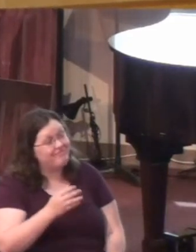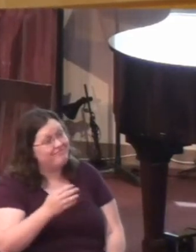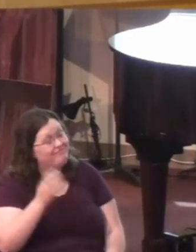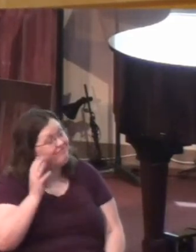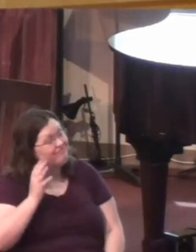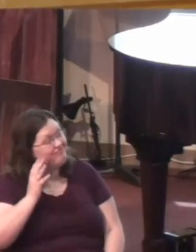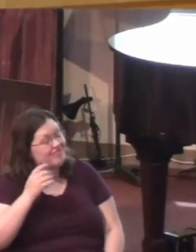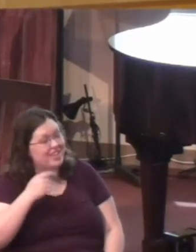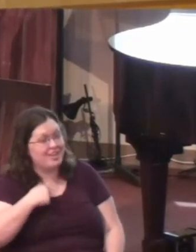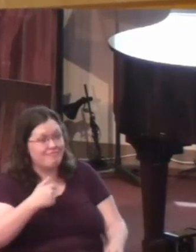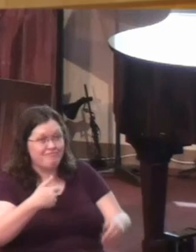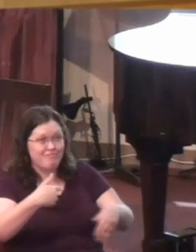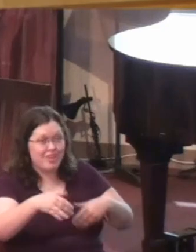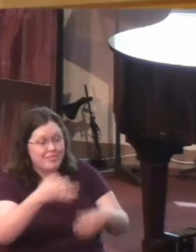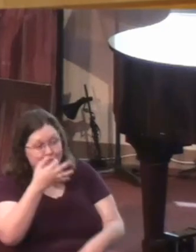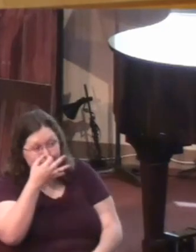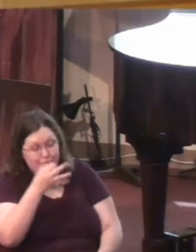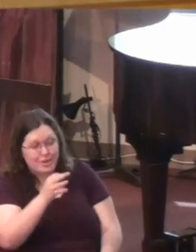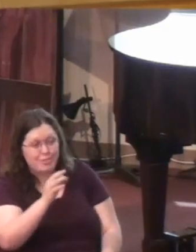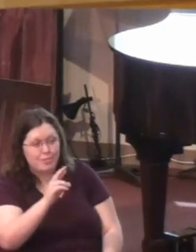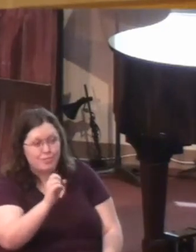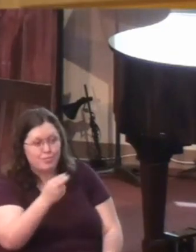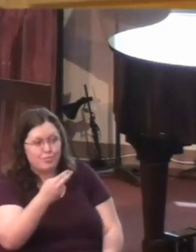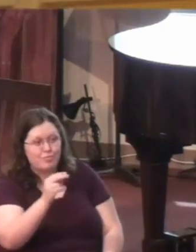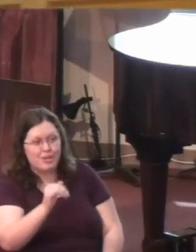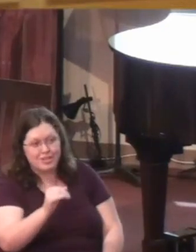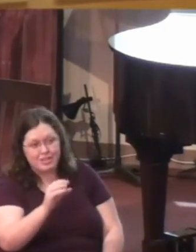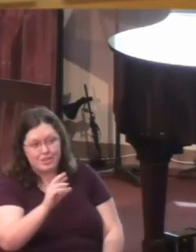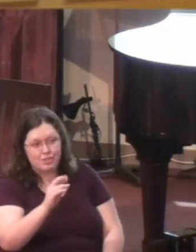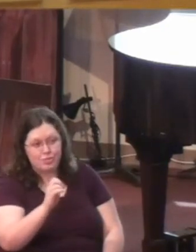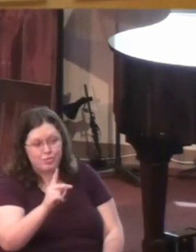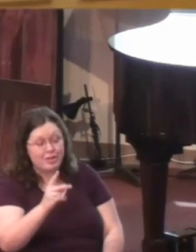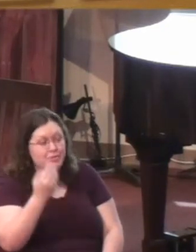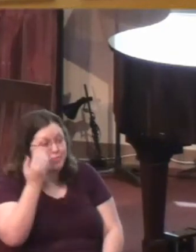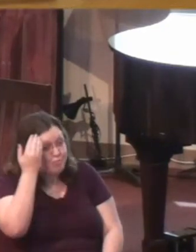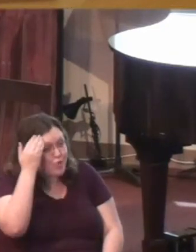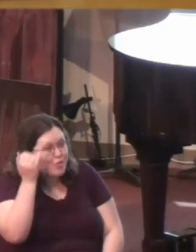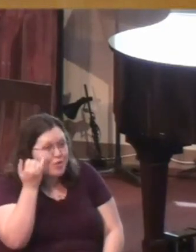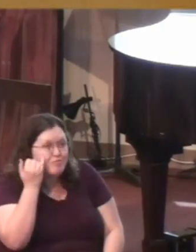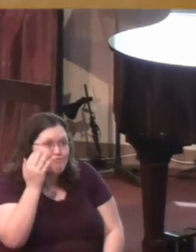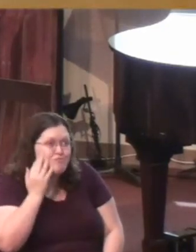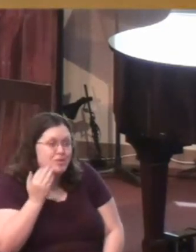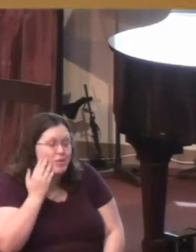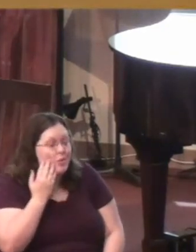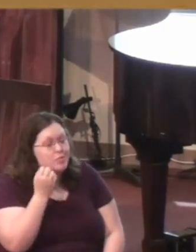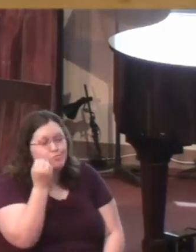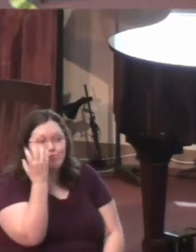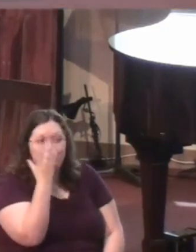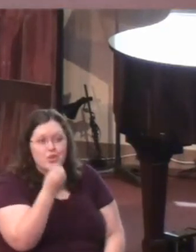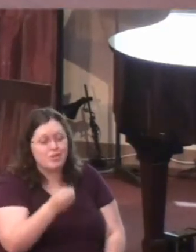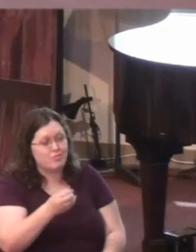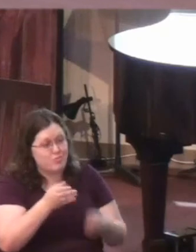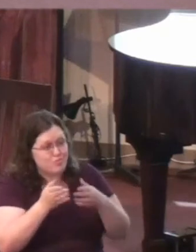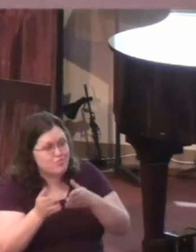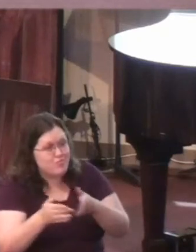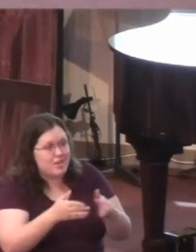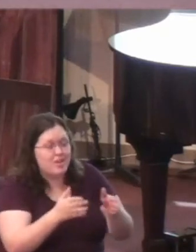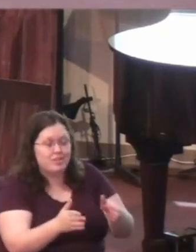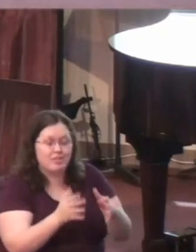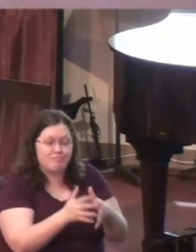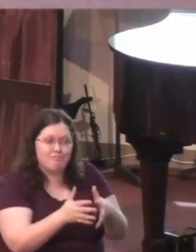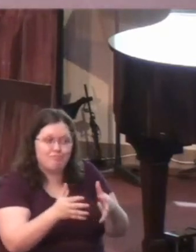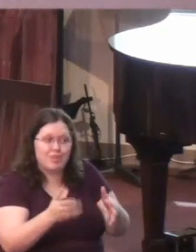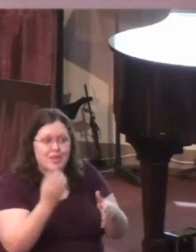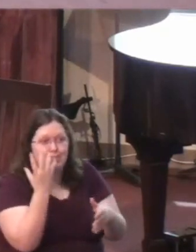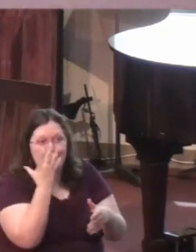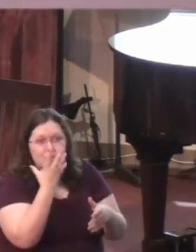near Brushy Creek. Any of you ever gone out there to hike those trails? It's a beautiful trail and they've got this great big trail, but I like to